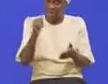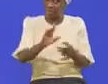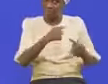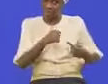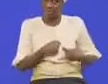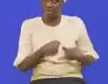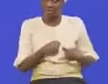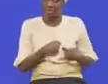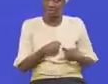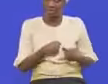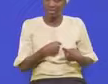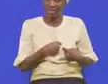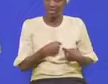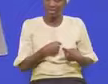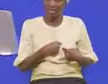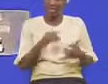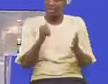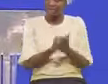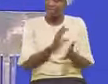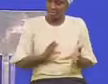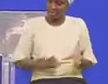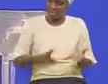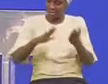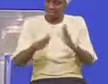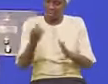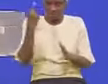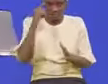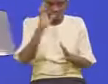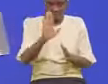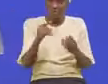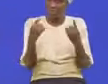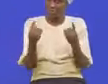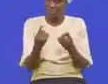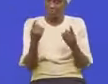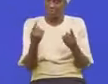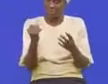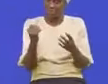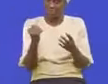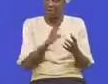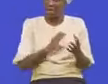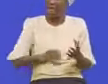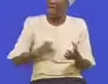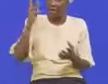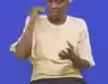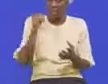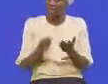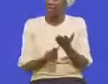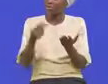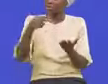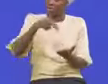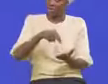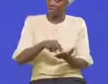Ele xɔse le wo dzime. Be Kristo ku ɖe wo nu vɔwo ta.